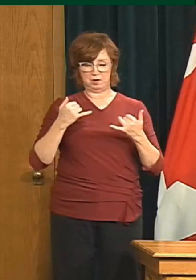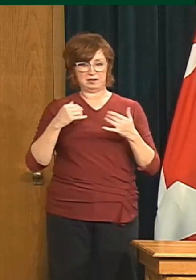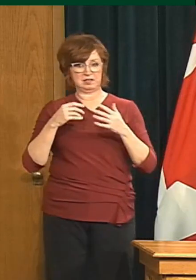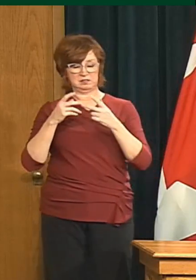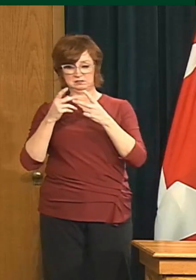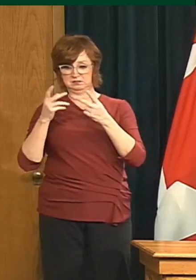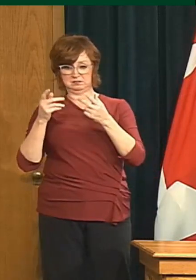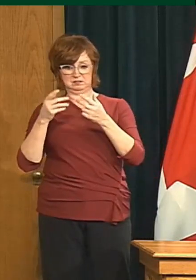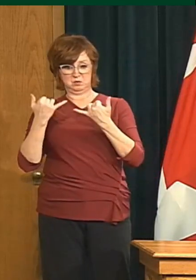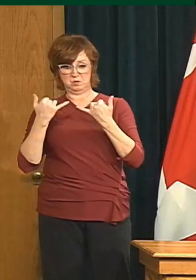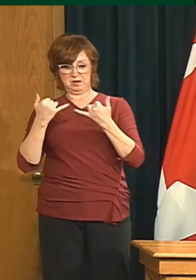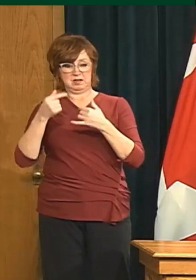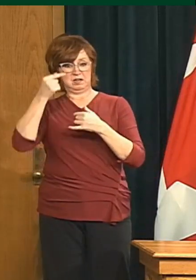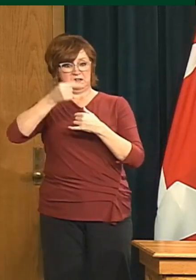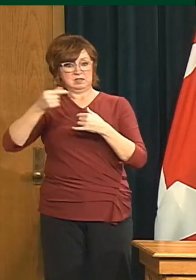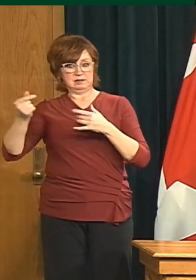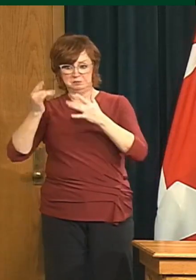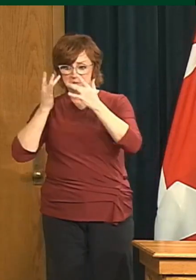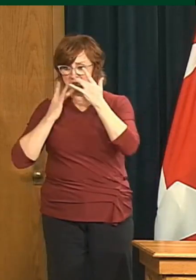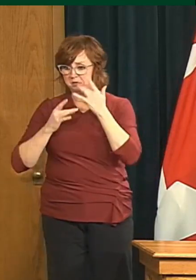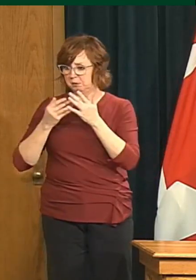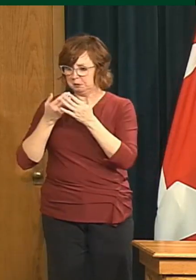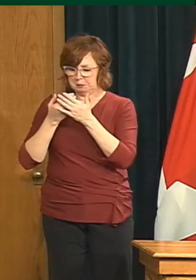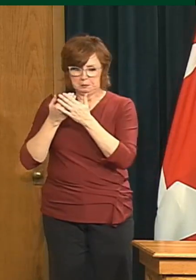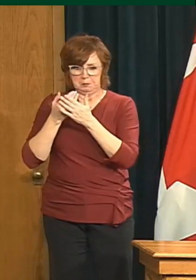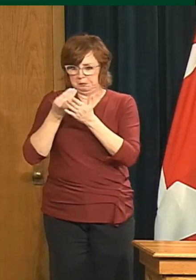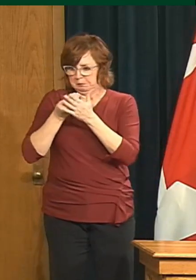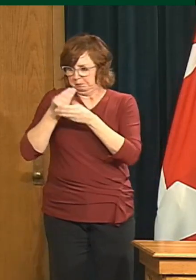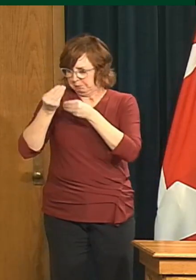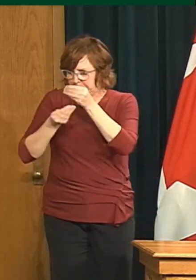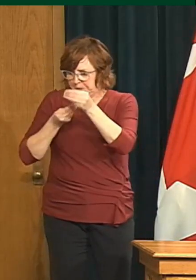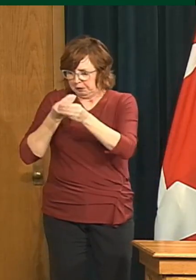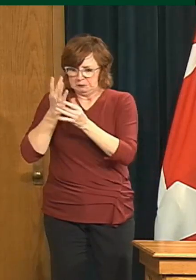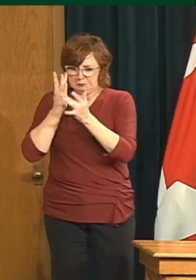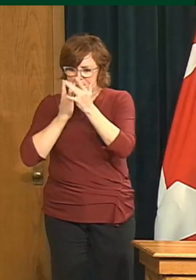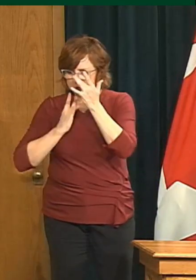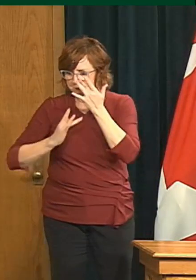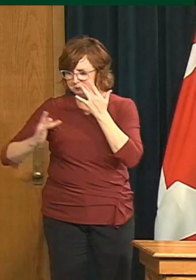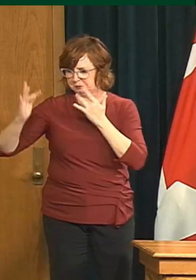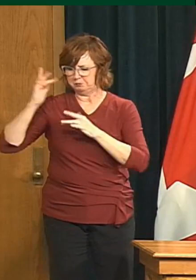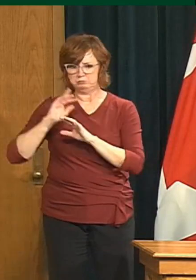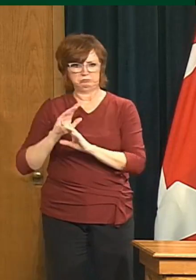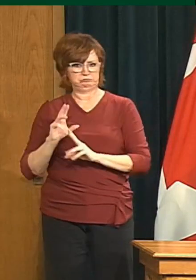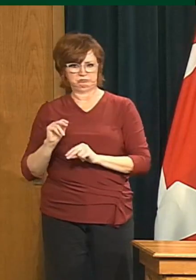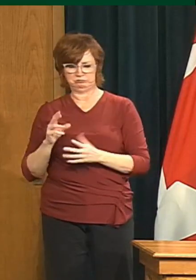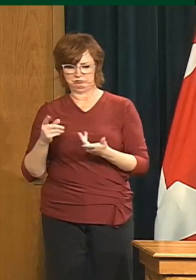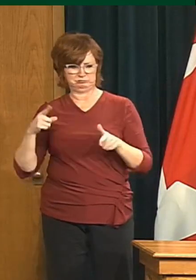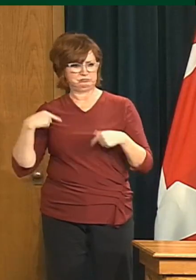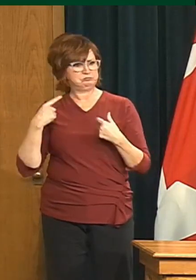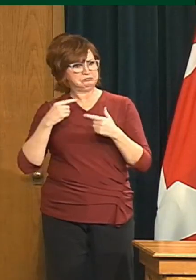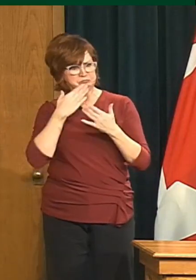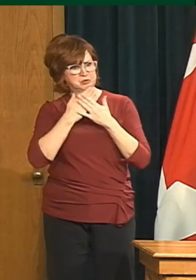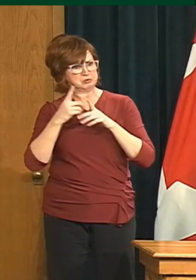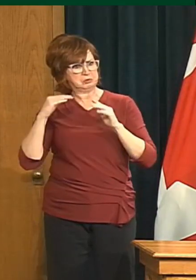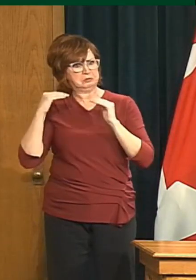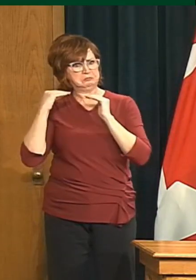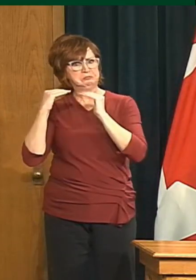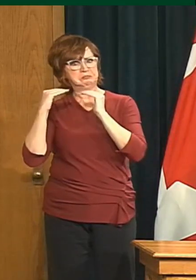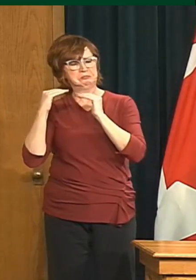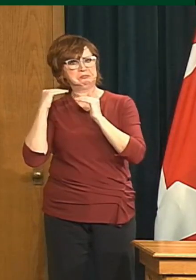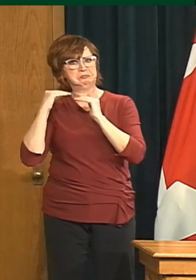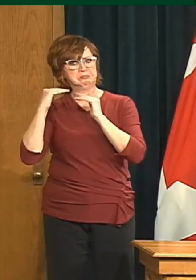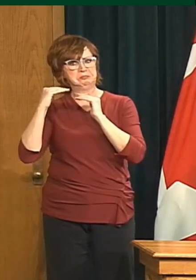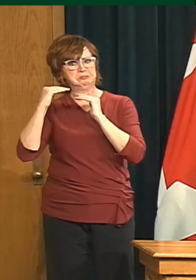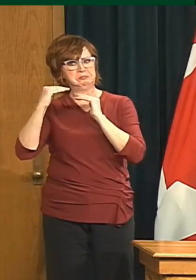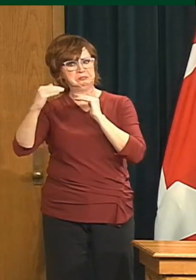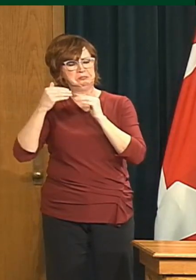We've made some very difficult decisions in the last number of years that have righted the structure of the Saskatchewan budget on the revenue side.